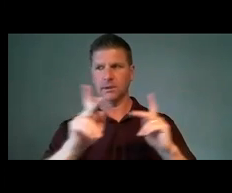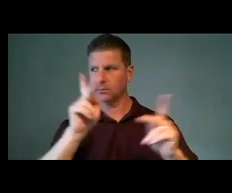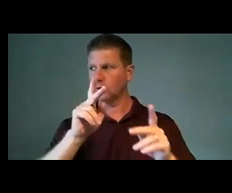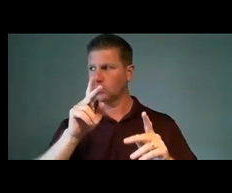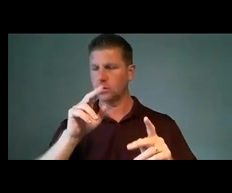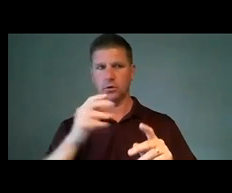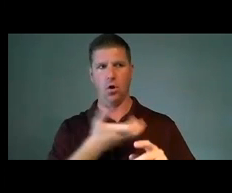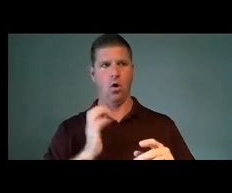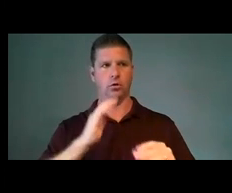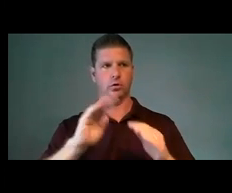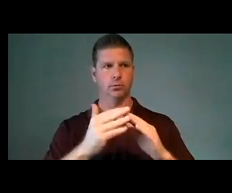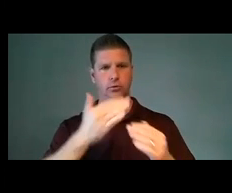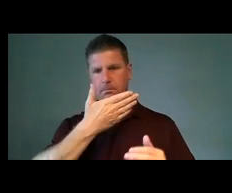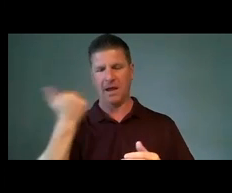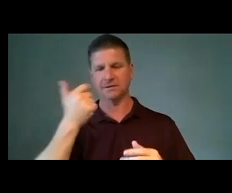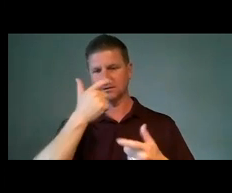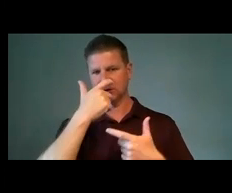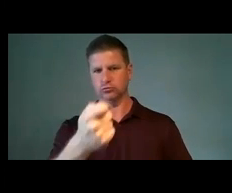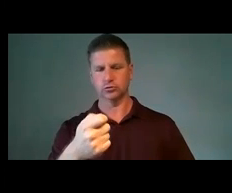community's best interests at heart.